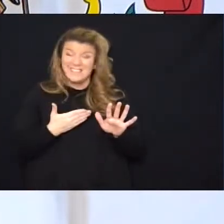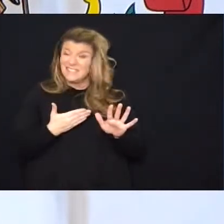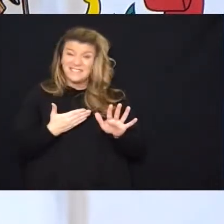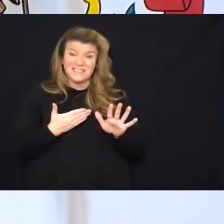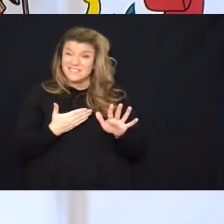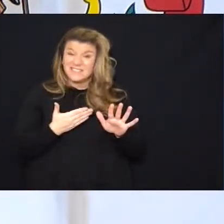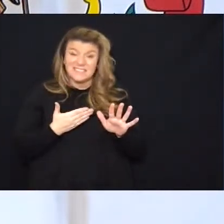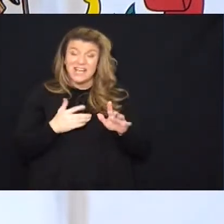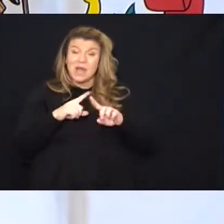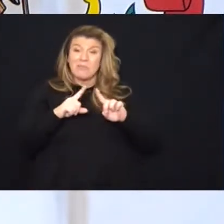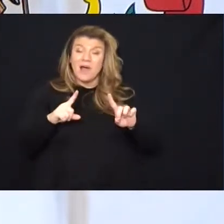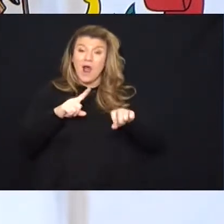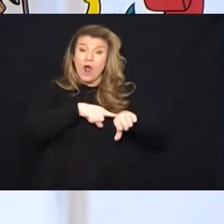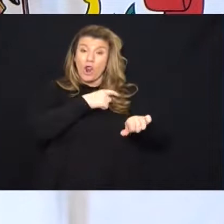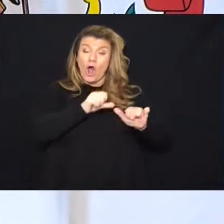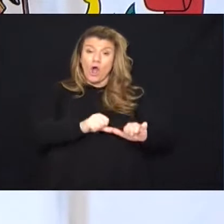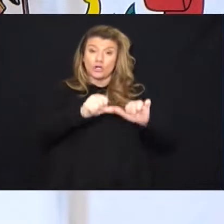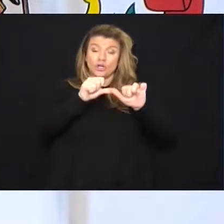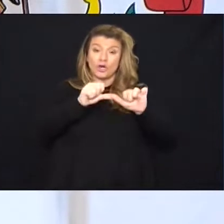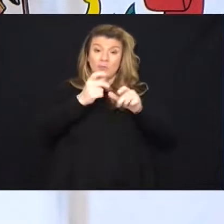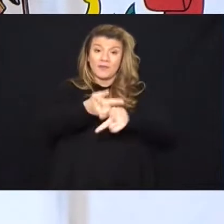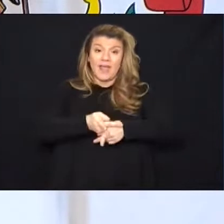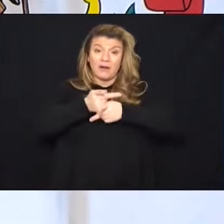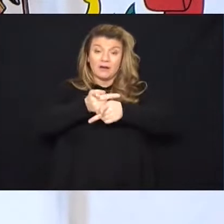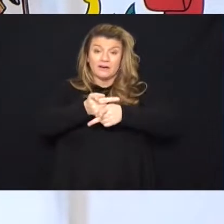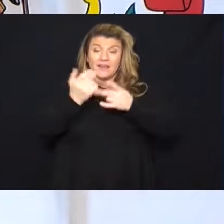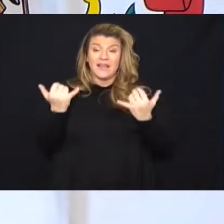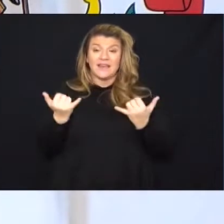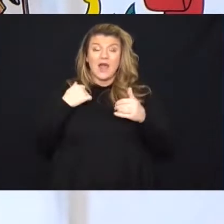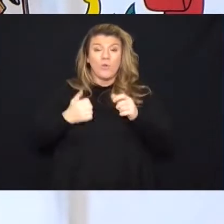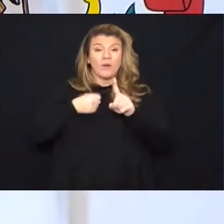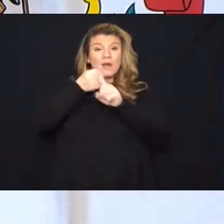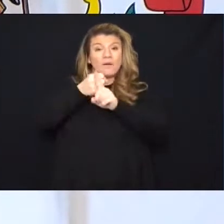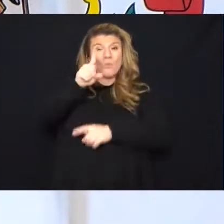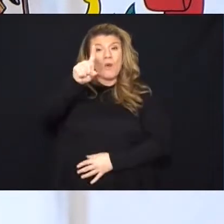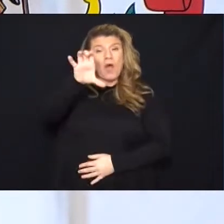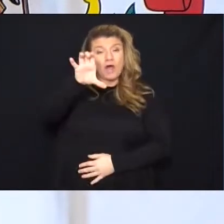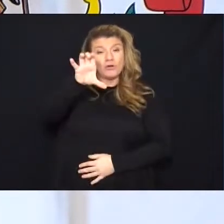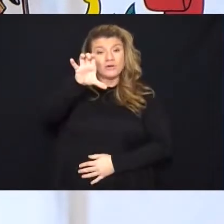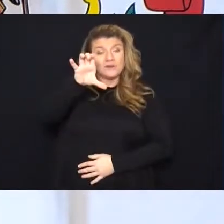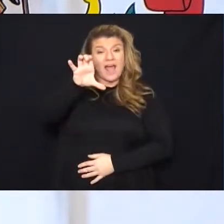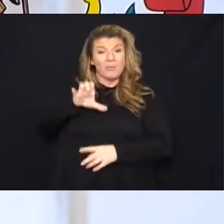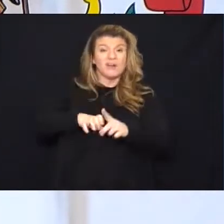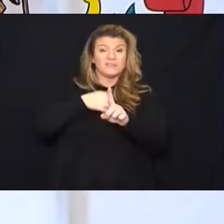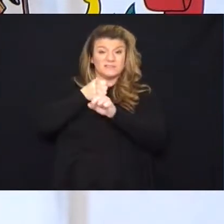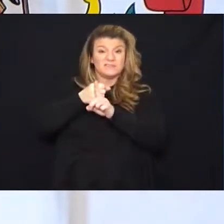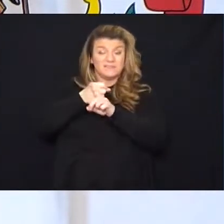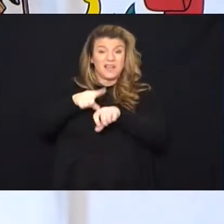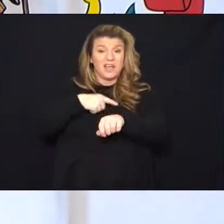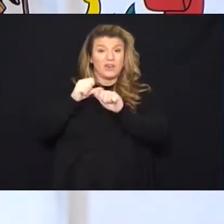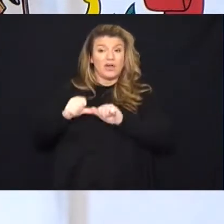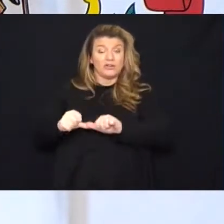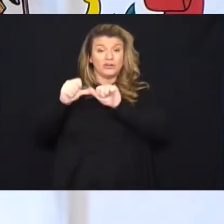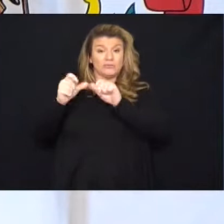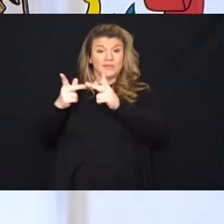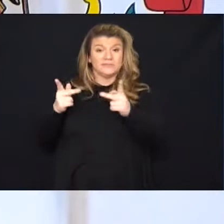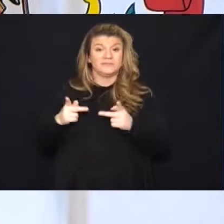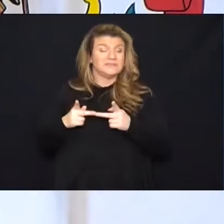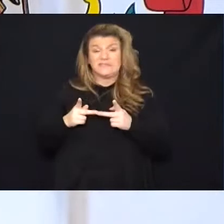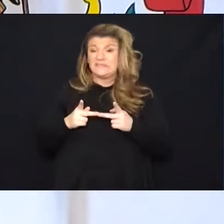long-term, in our long-term care facilities, we're up to 100 outbreaks in our long-term care facilities. It's not